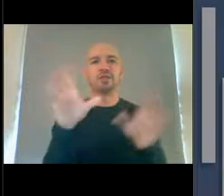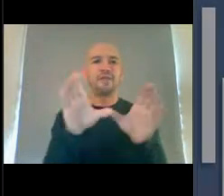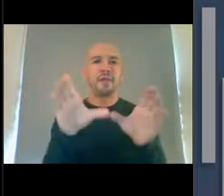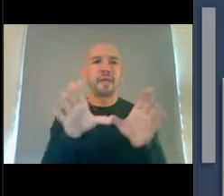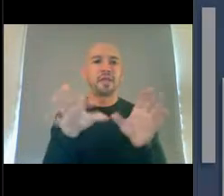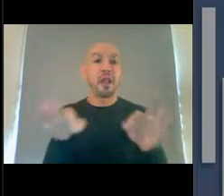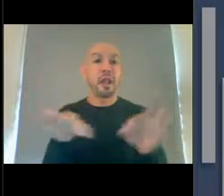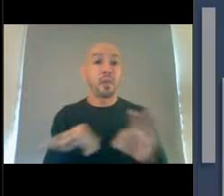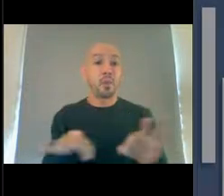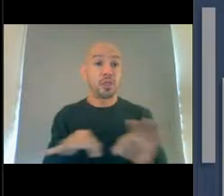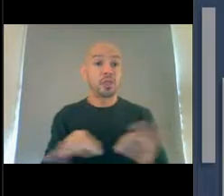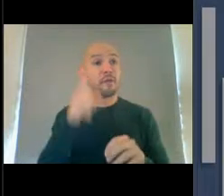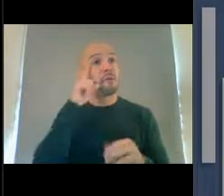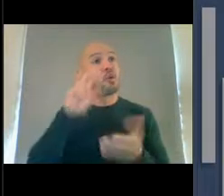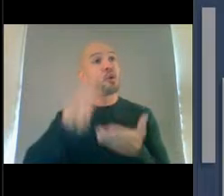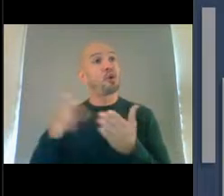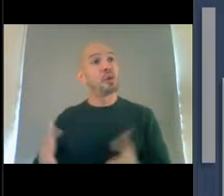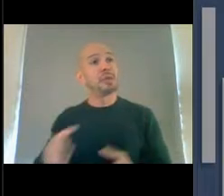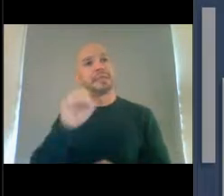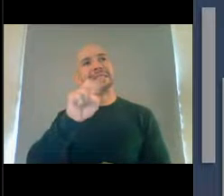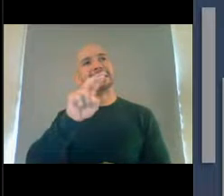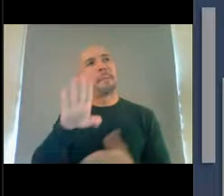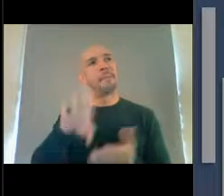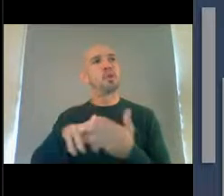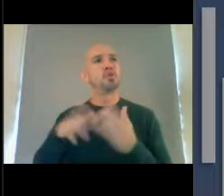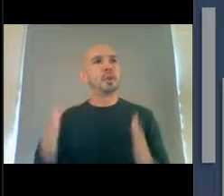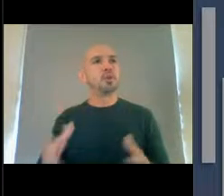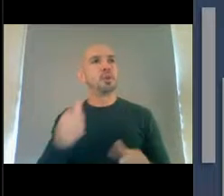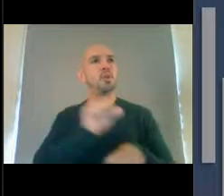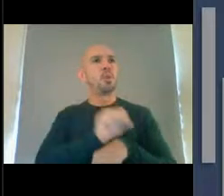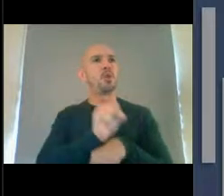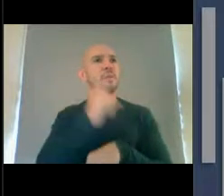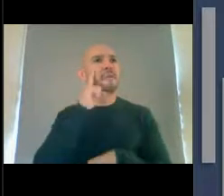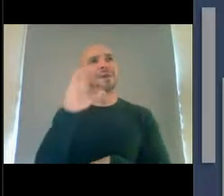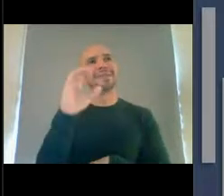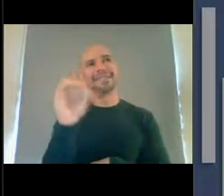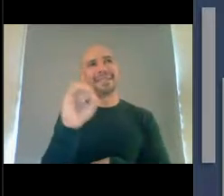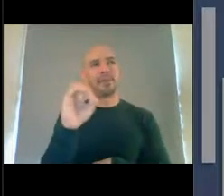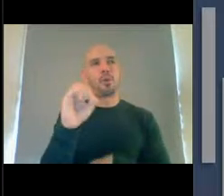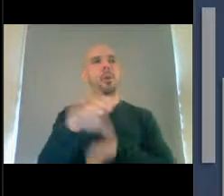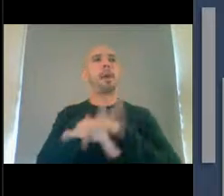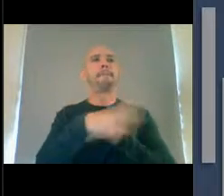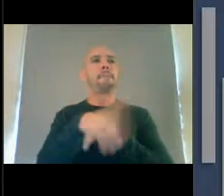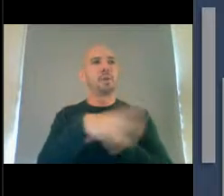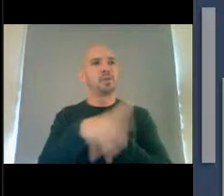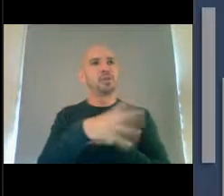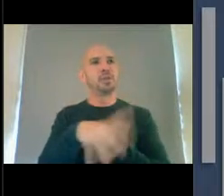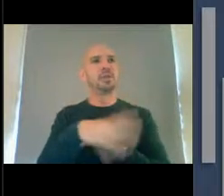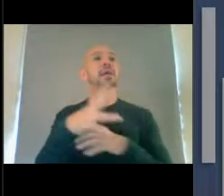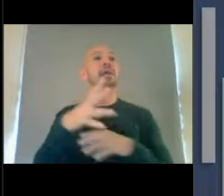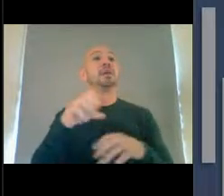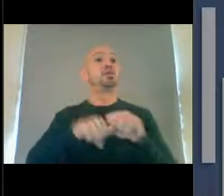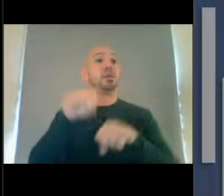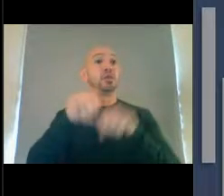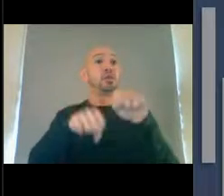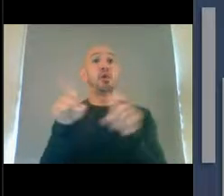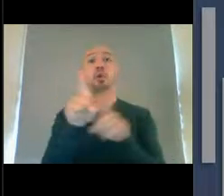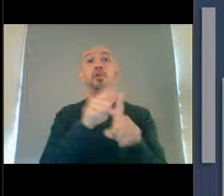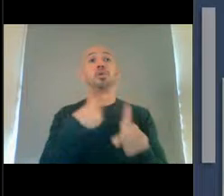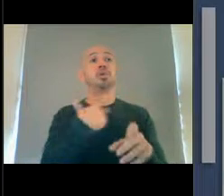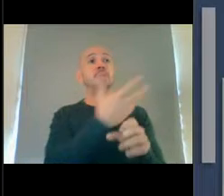for contractors and subcontractors working on zero emission free infrastructure and we also got help from the california